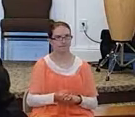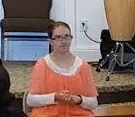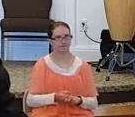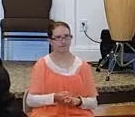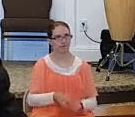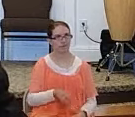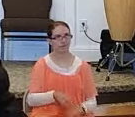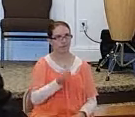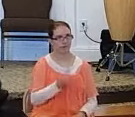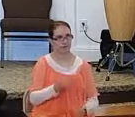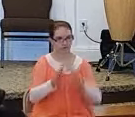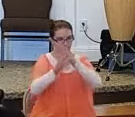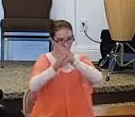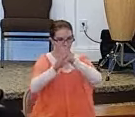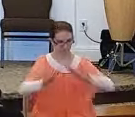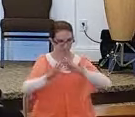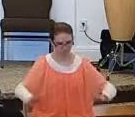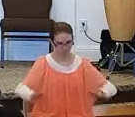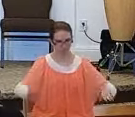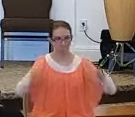Oh, Lord. Boy, y'all getting quiet on me now.